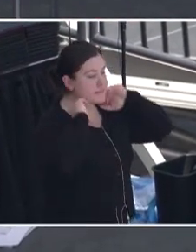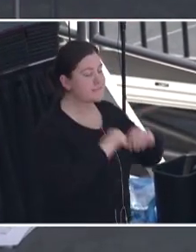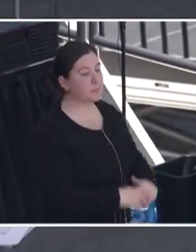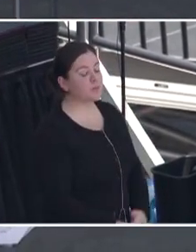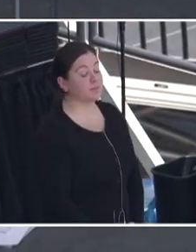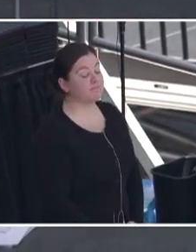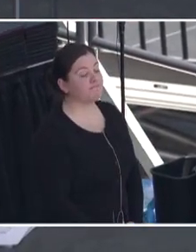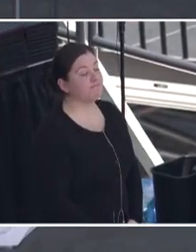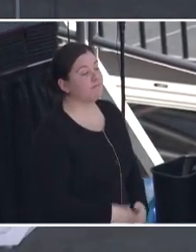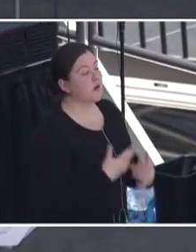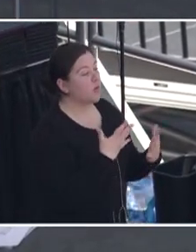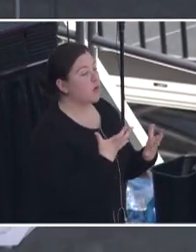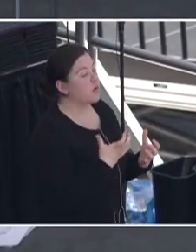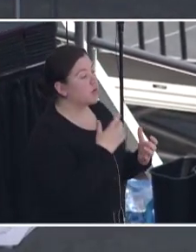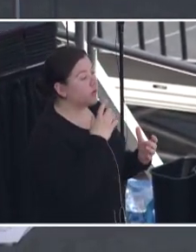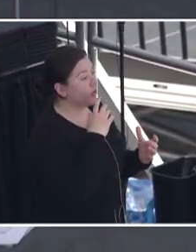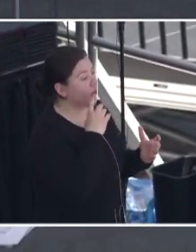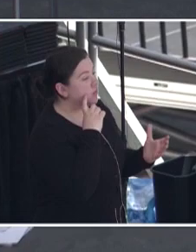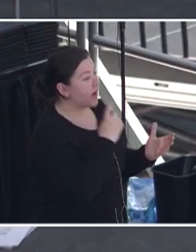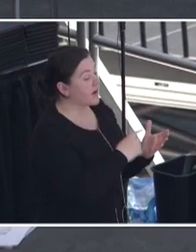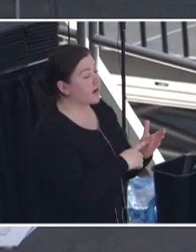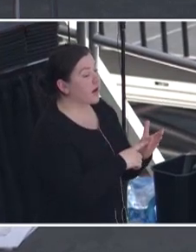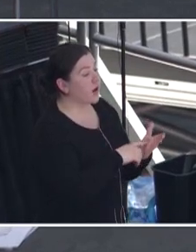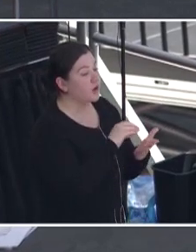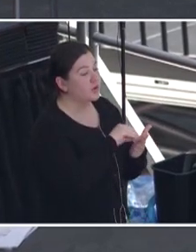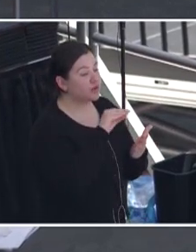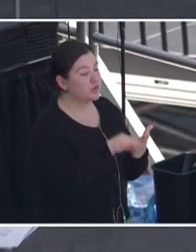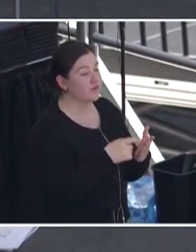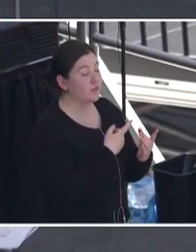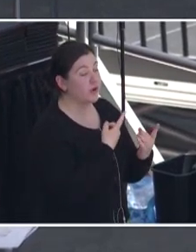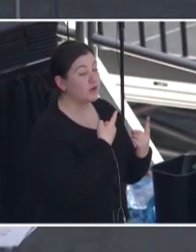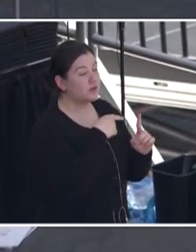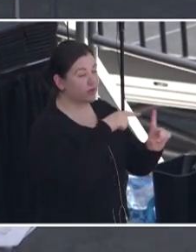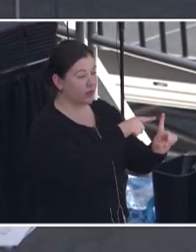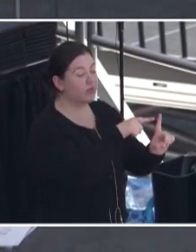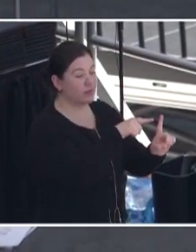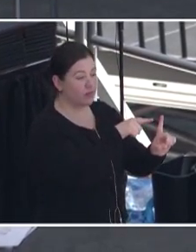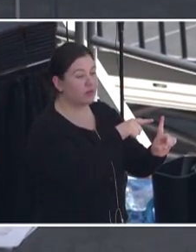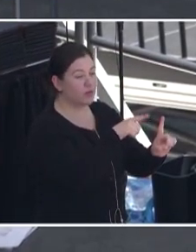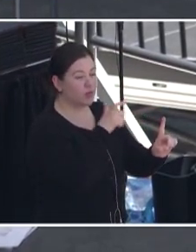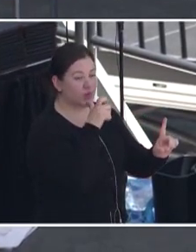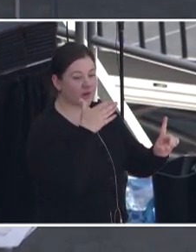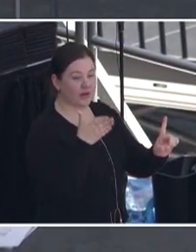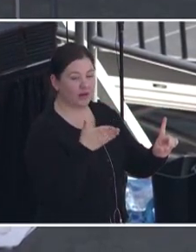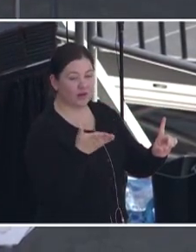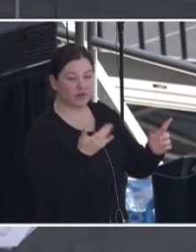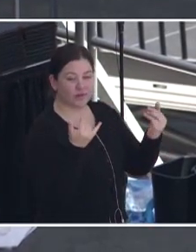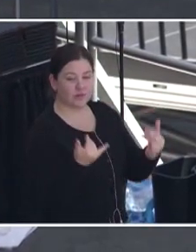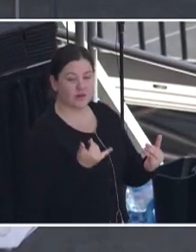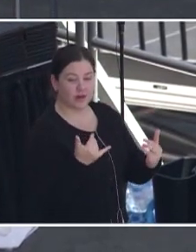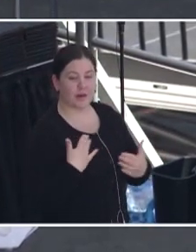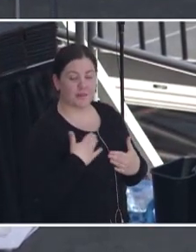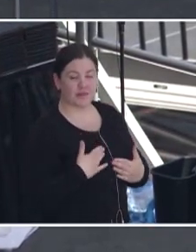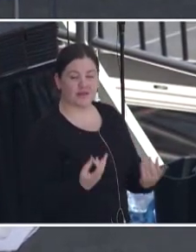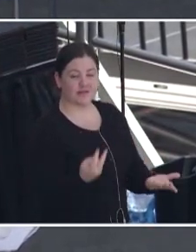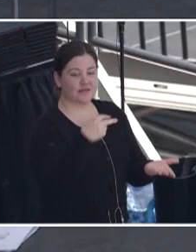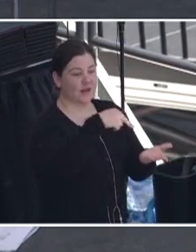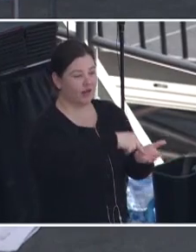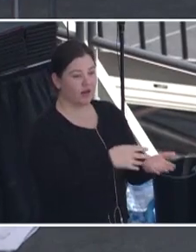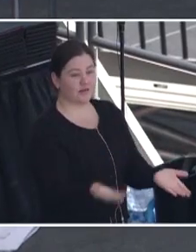I want to acknowledge the Turning Point program students who are joining us here at Commencement. Please